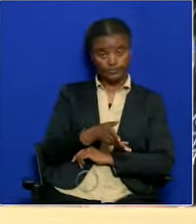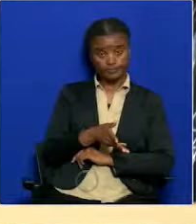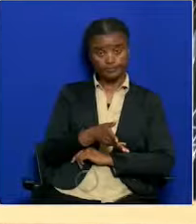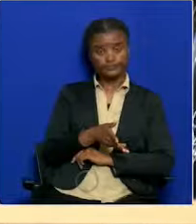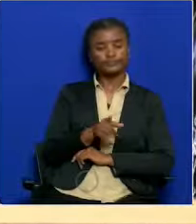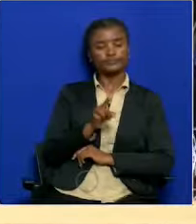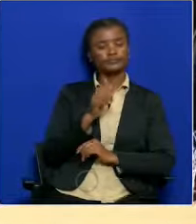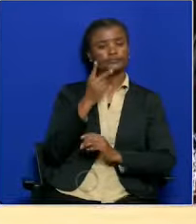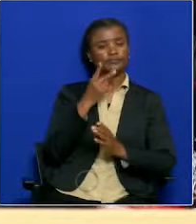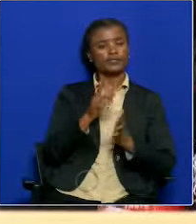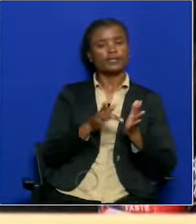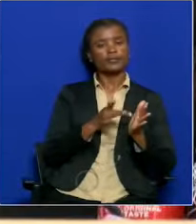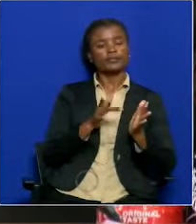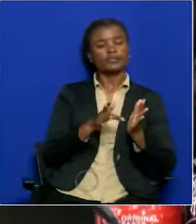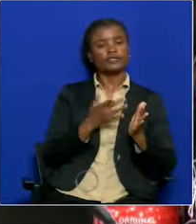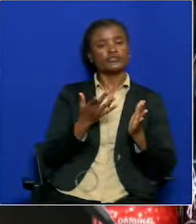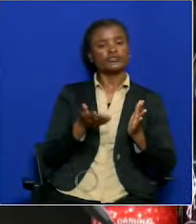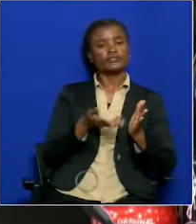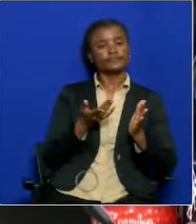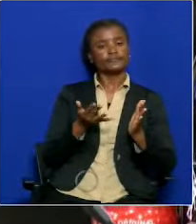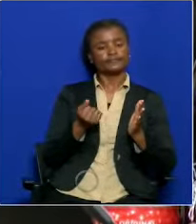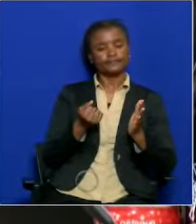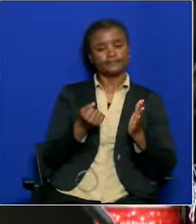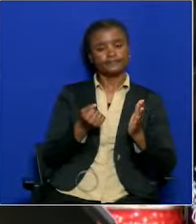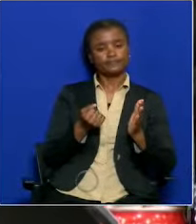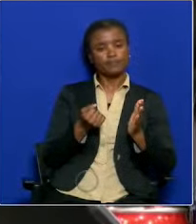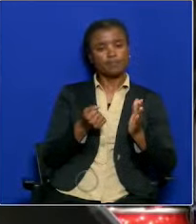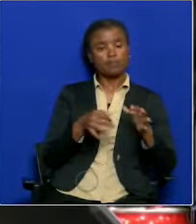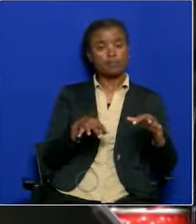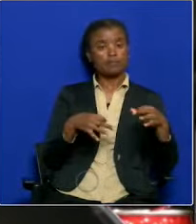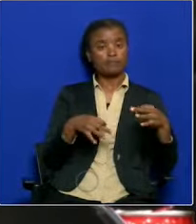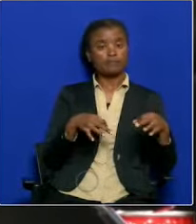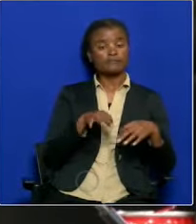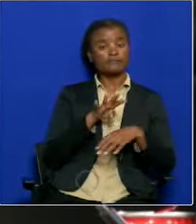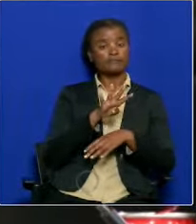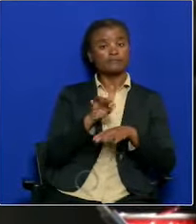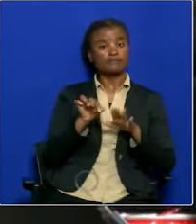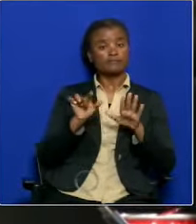if you go to page 47 of your statement